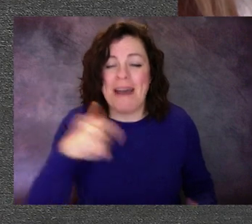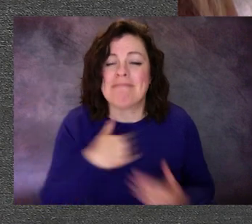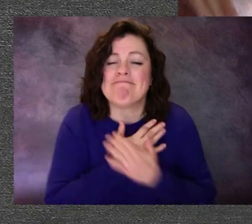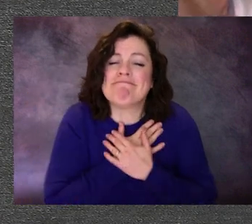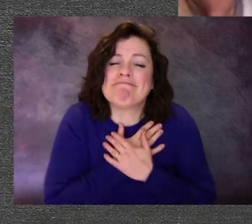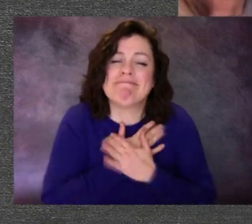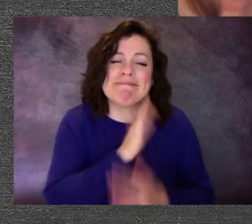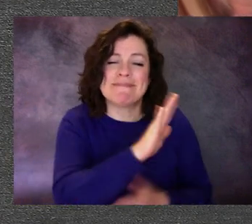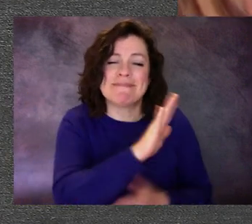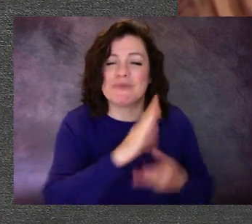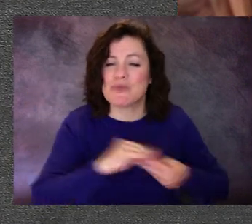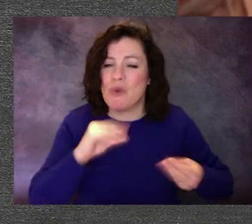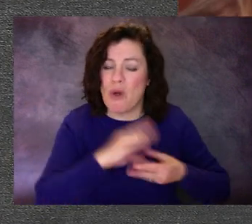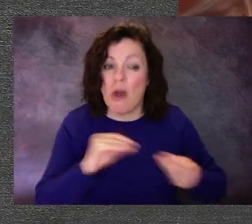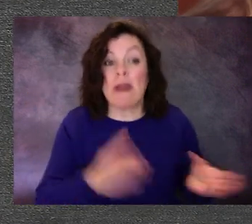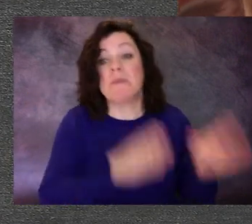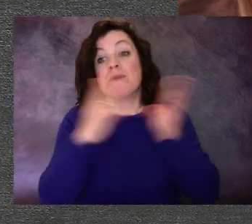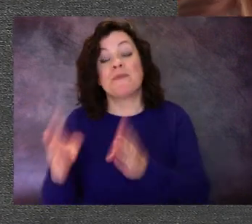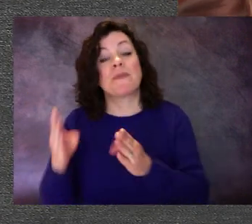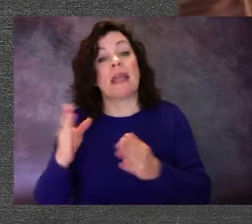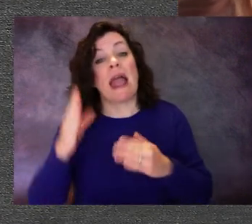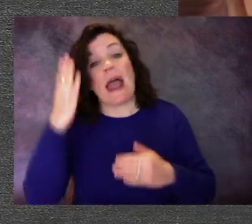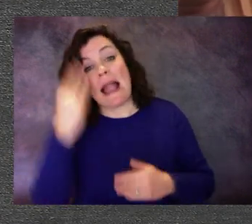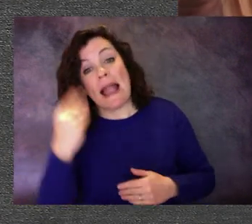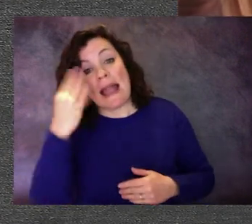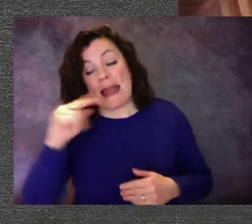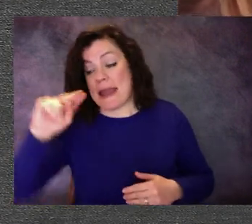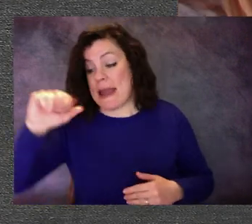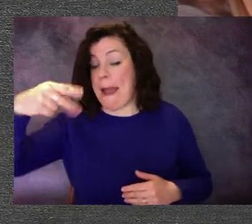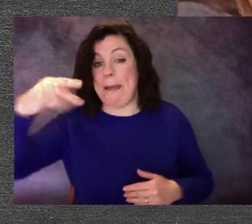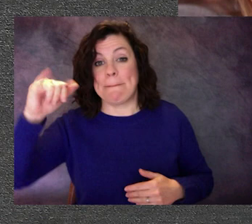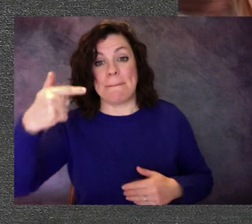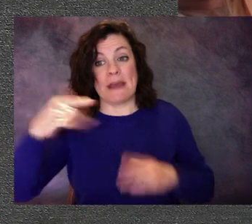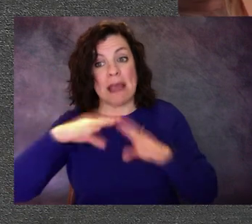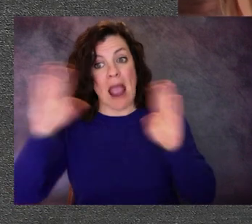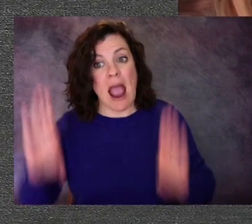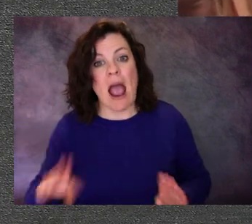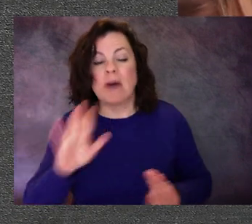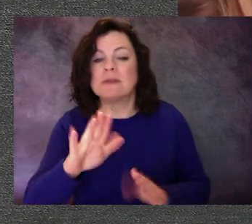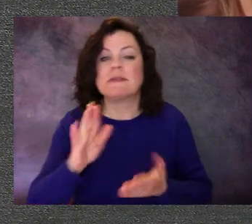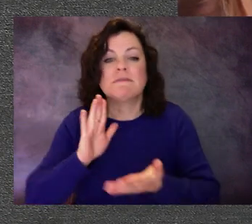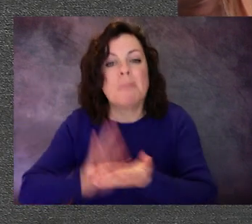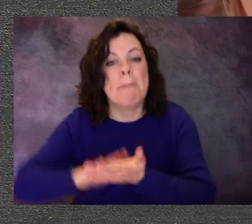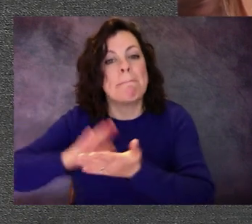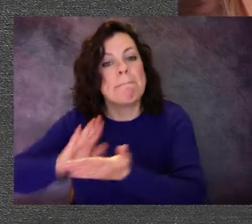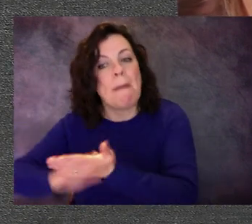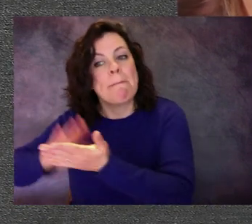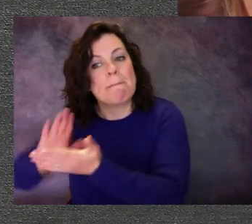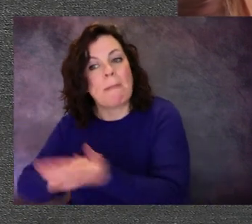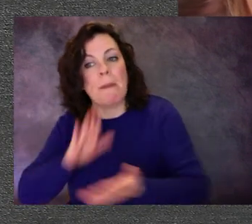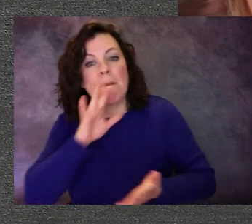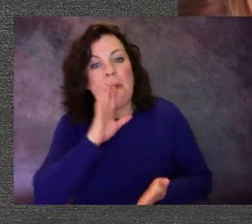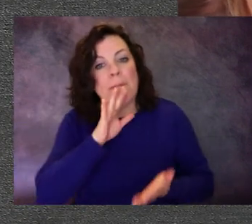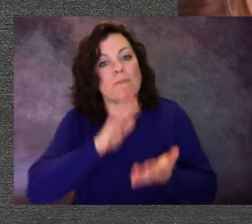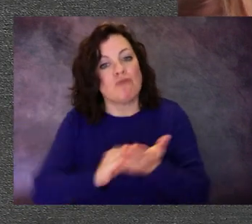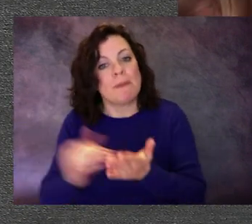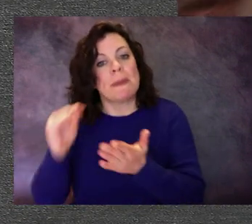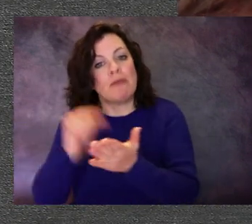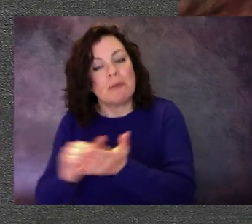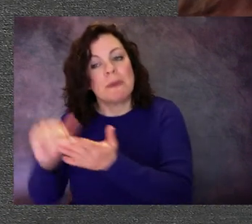The Napping House, oh, it's one of those repeat stories. And repeat stories are so fun to read and listen